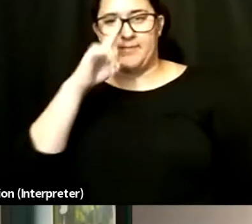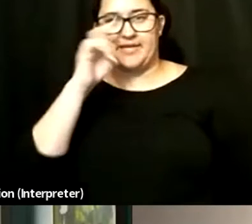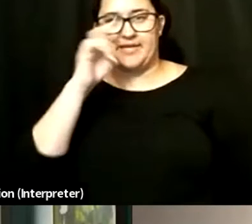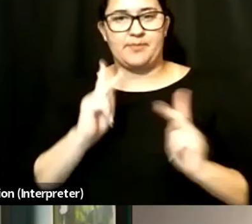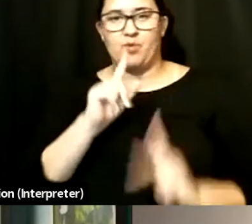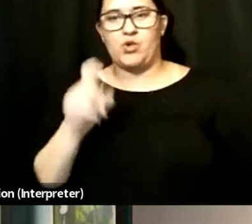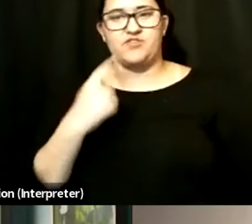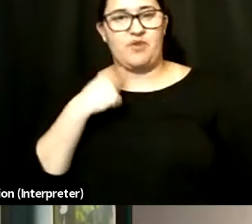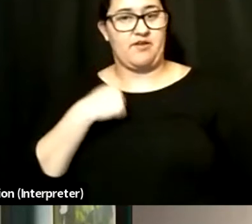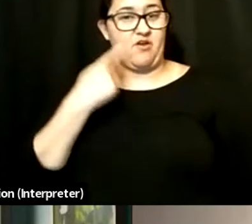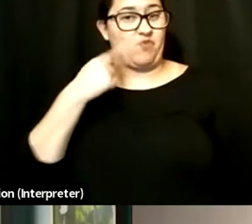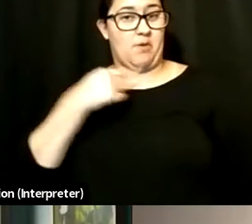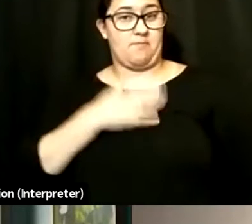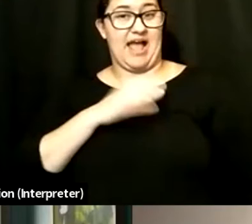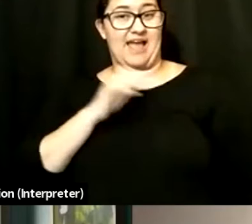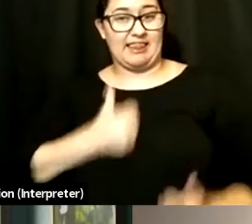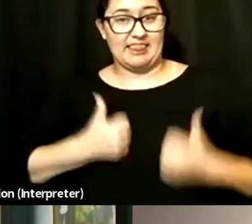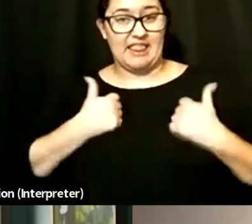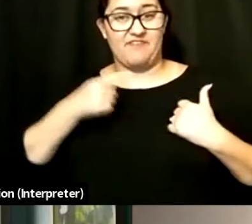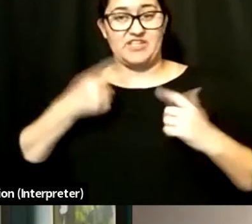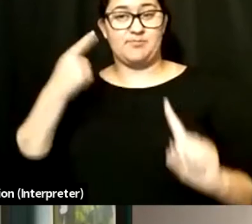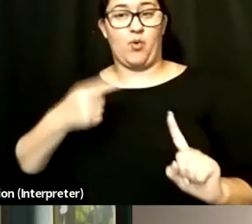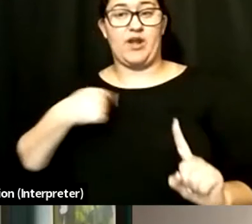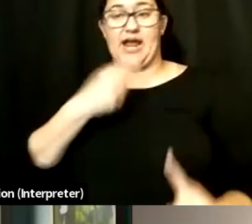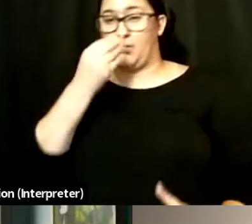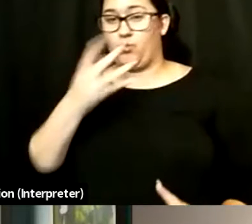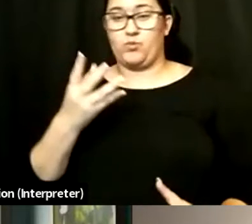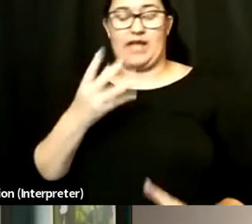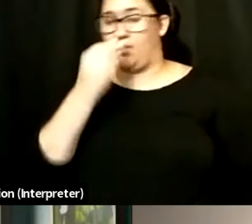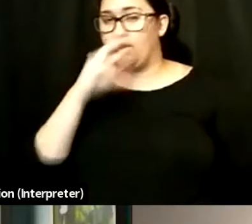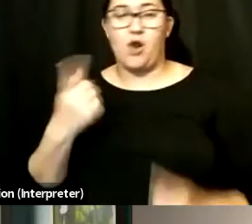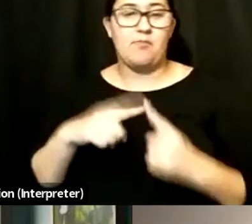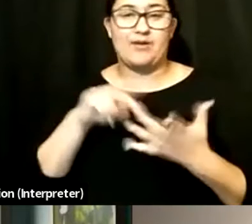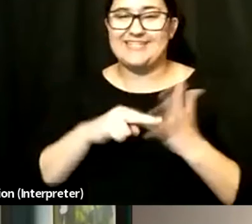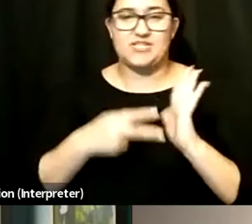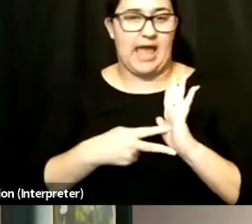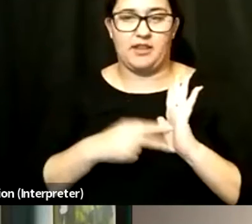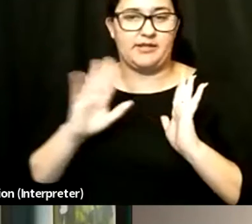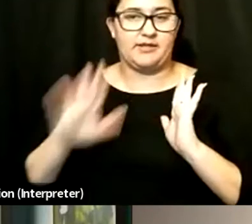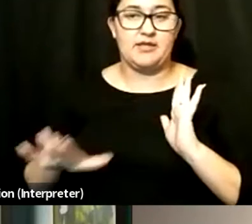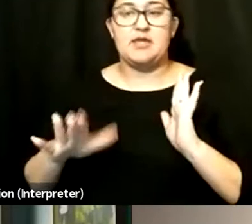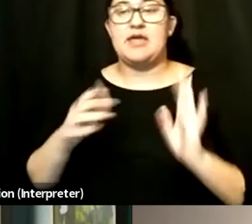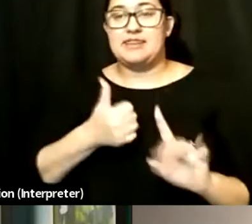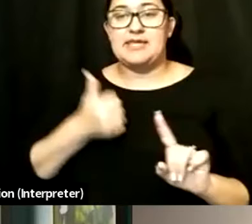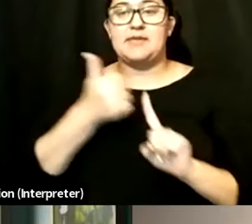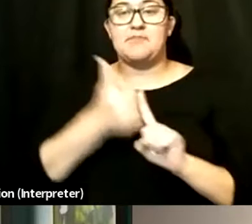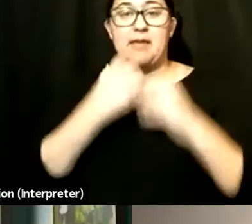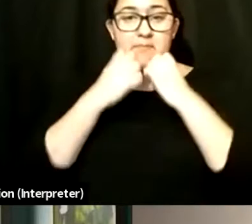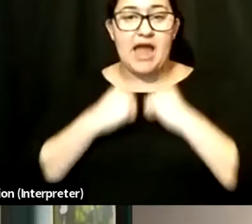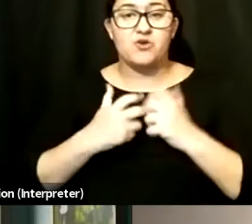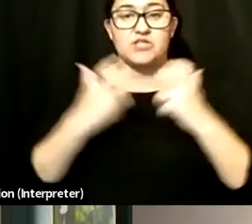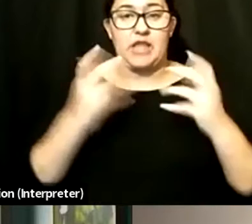point in my life, I don't know that I really care anymore about intentionality. The impact matters a lot more.